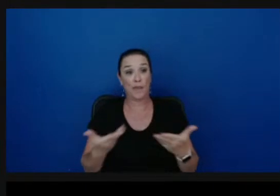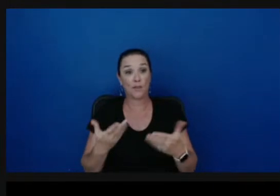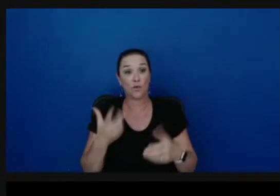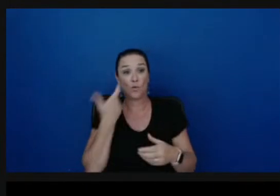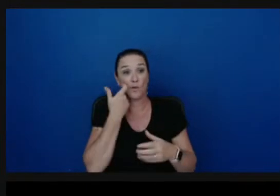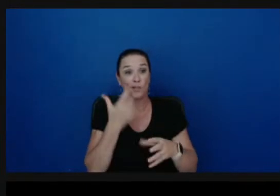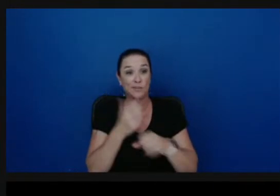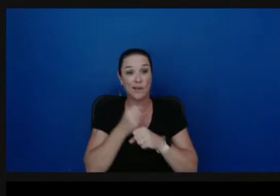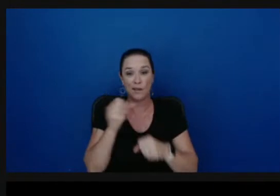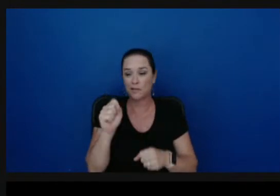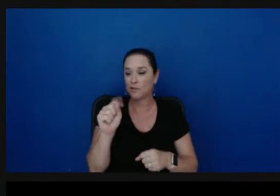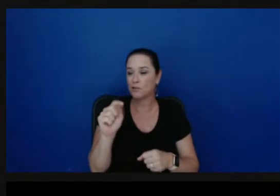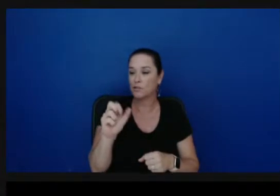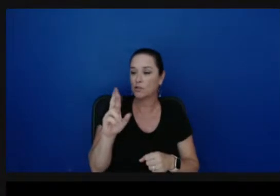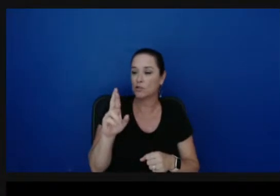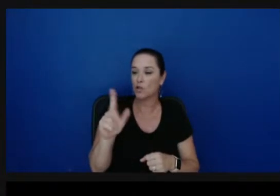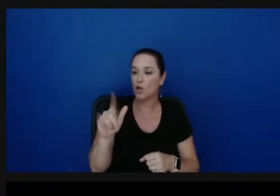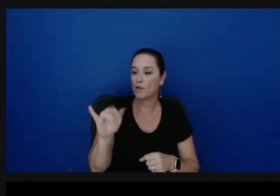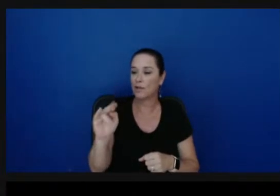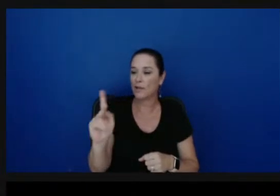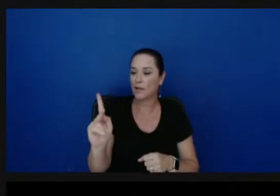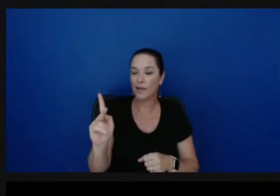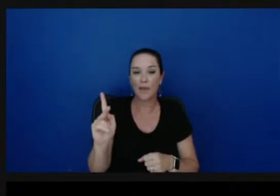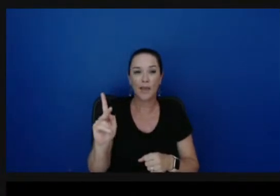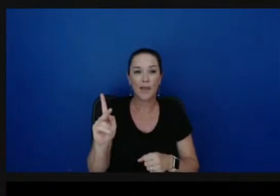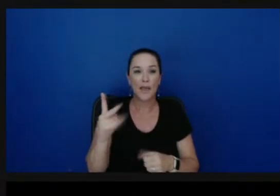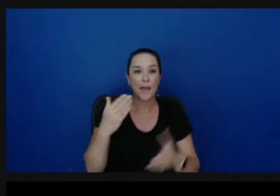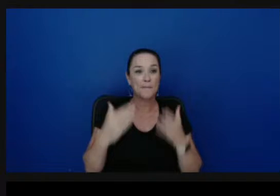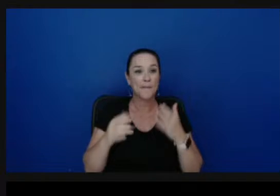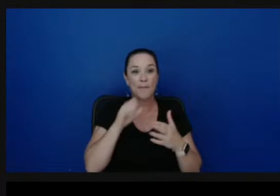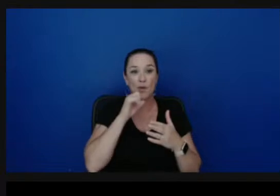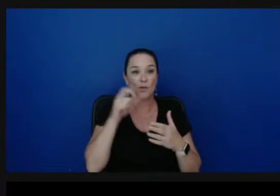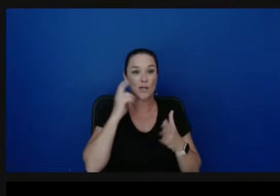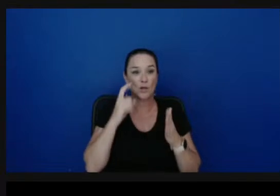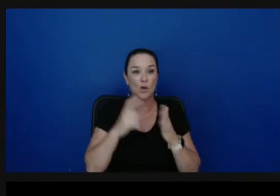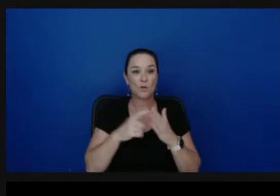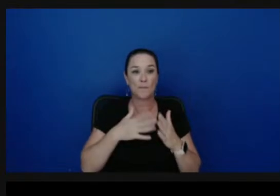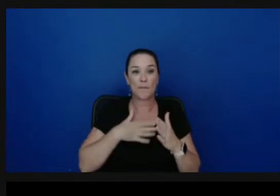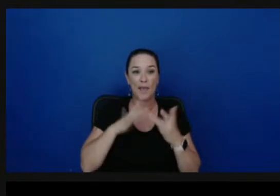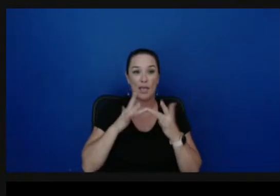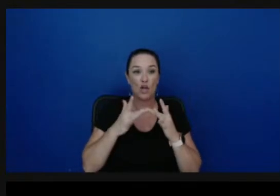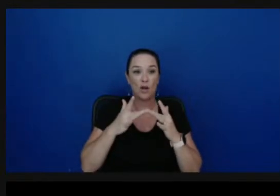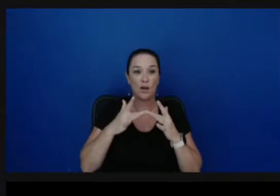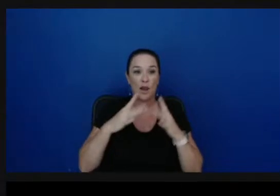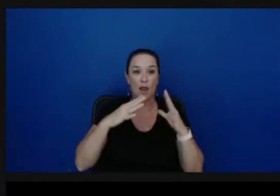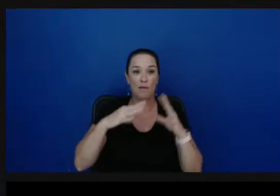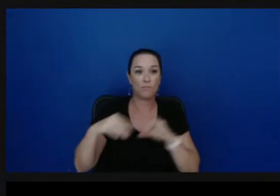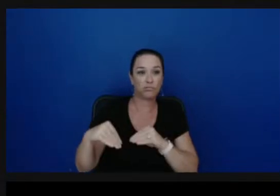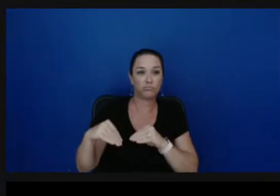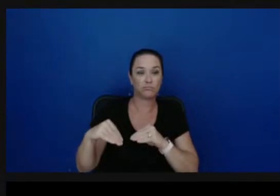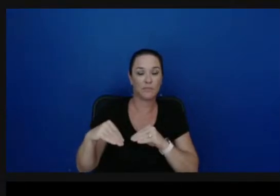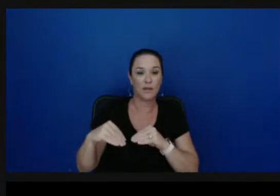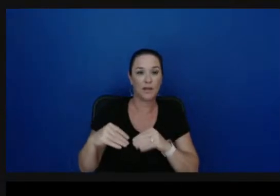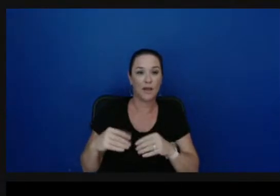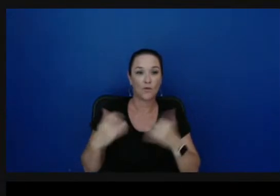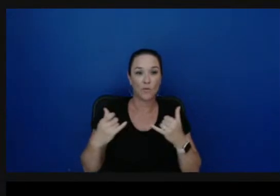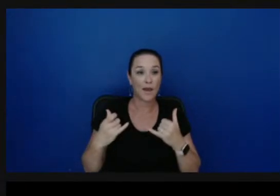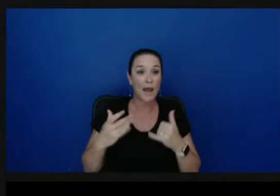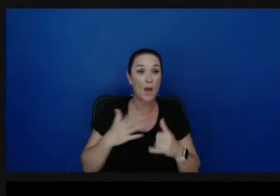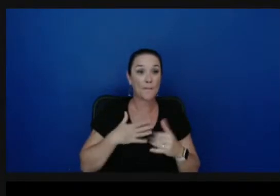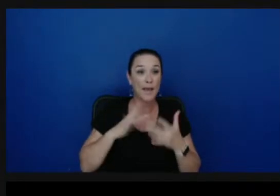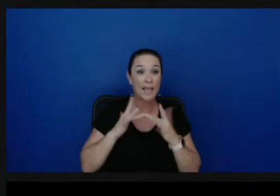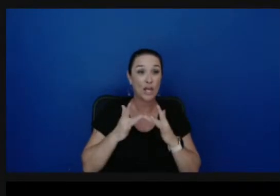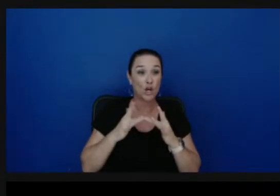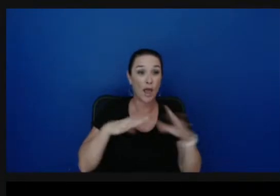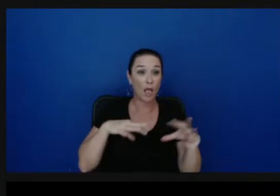Starlinks, and you probably didn't notice that my internet went out already, and it's actually gone out right now. And we were